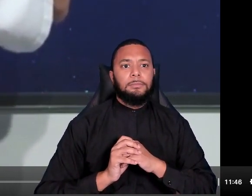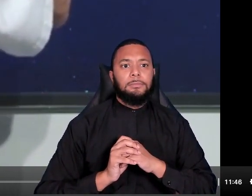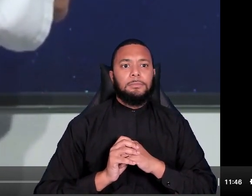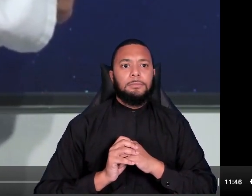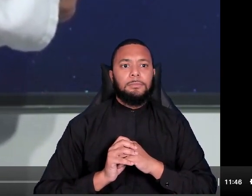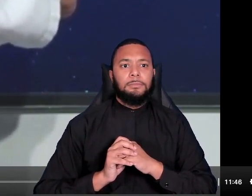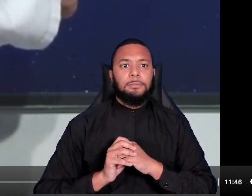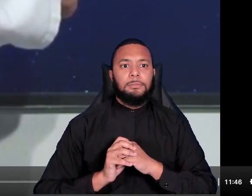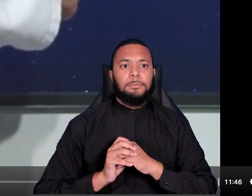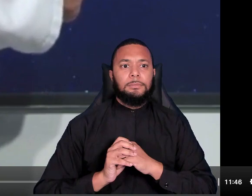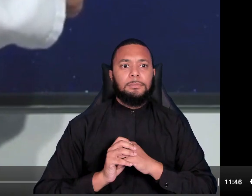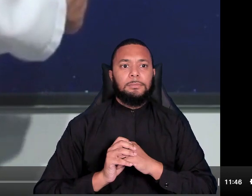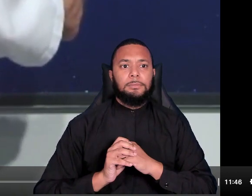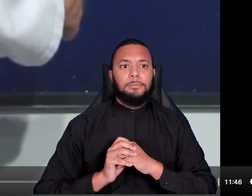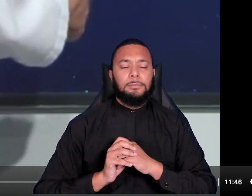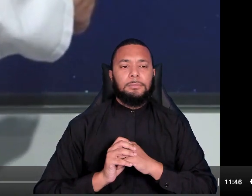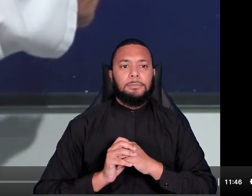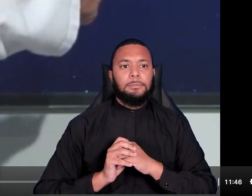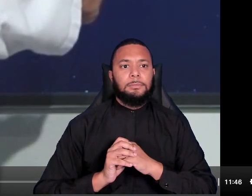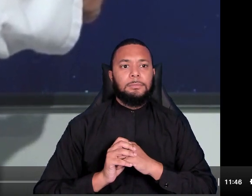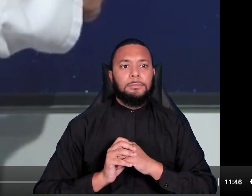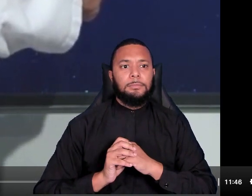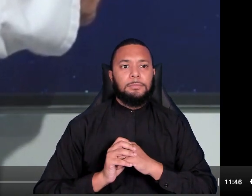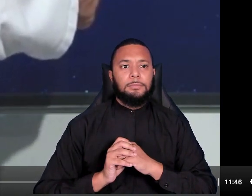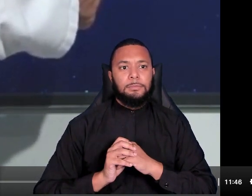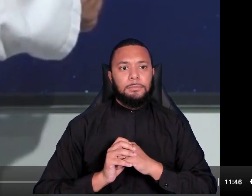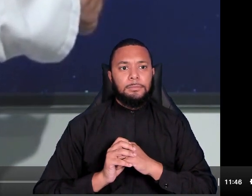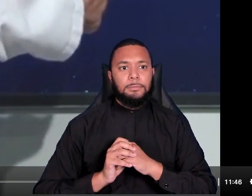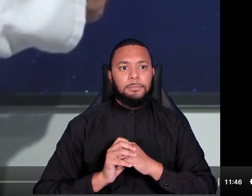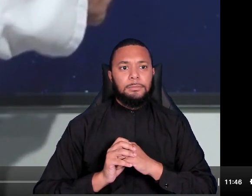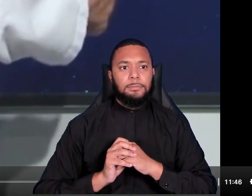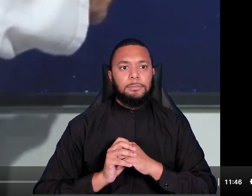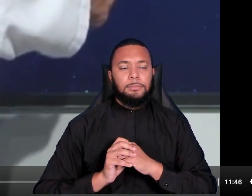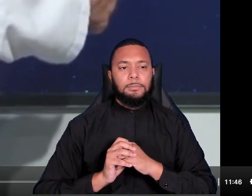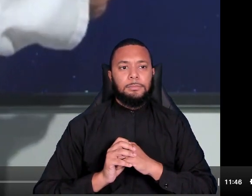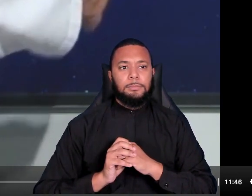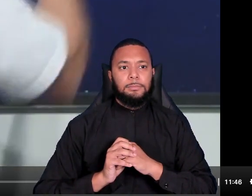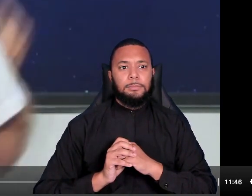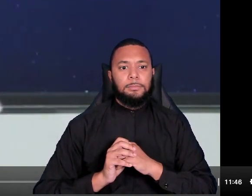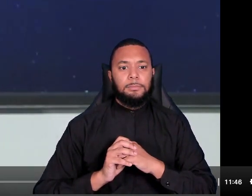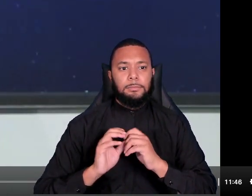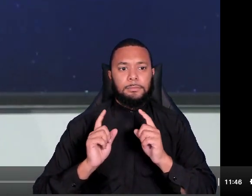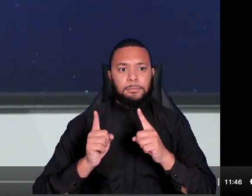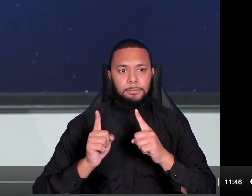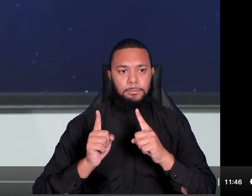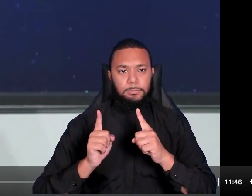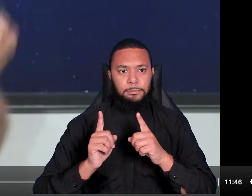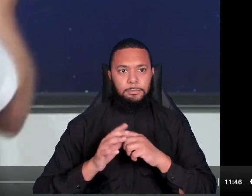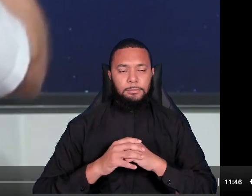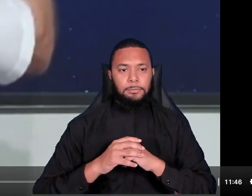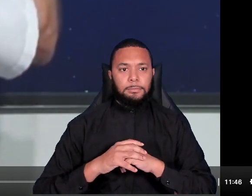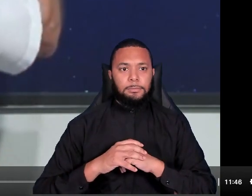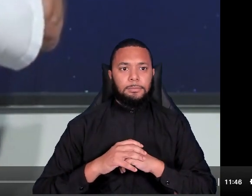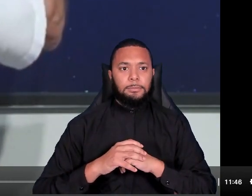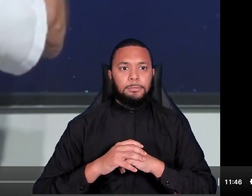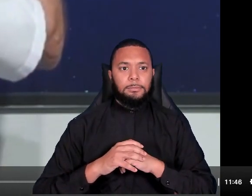x plus y is less than or equal to 10.